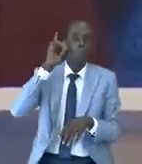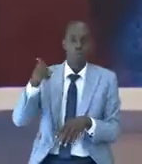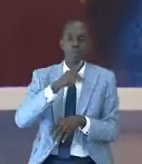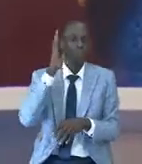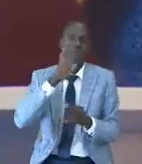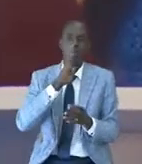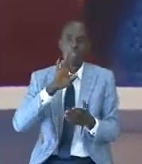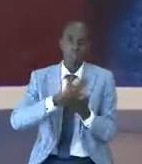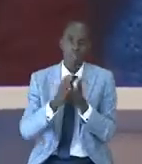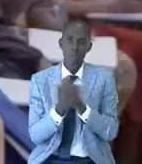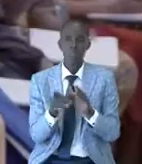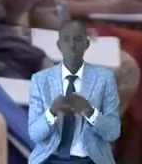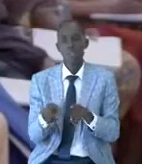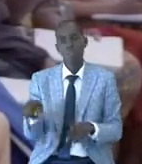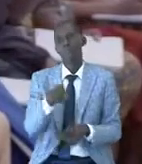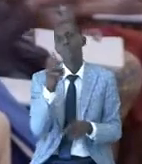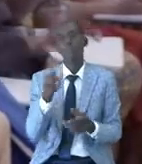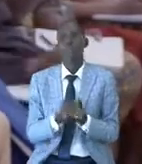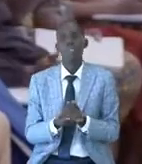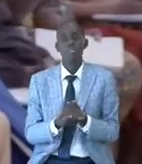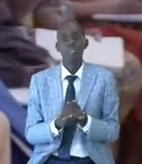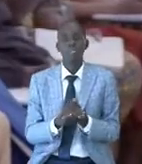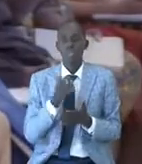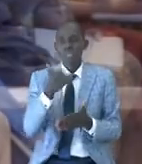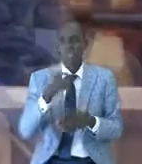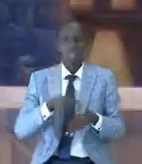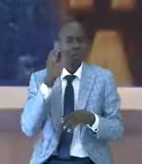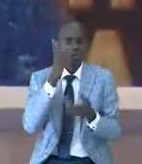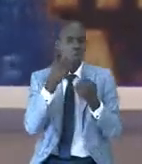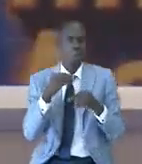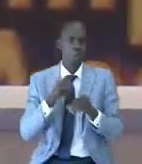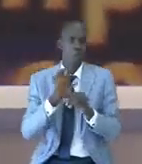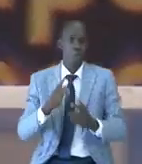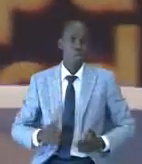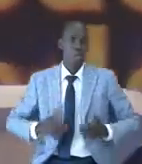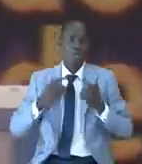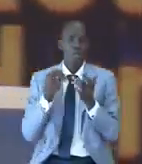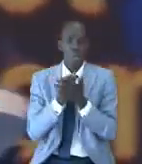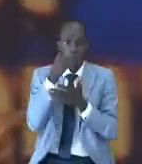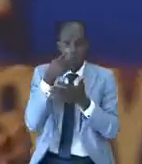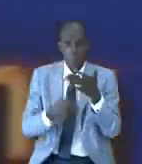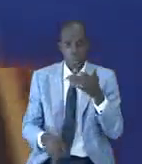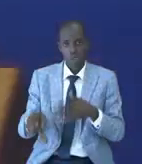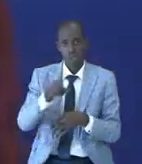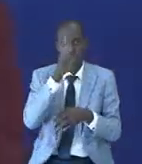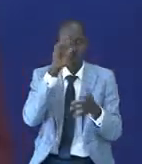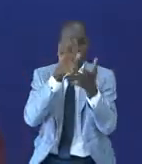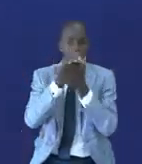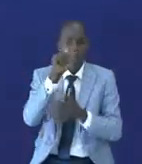them. The time comes in your life that what you believe